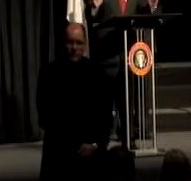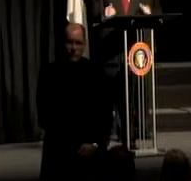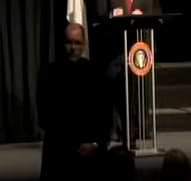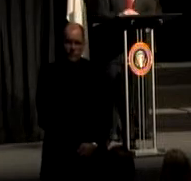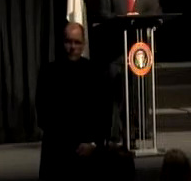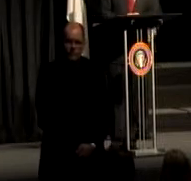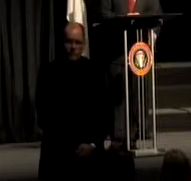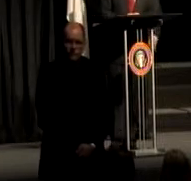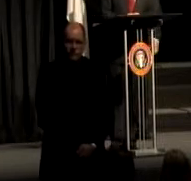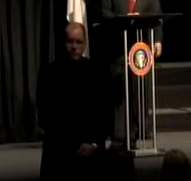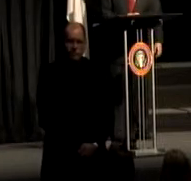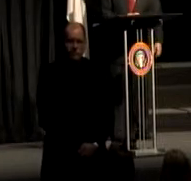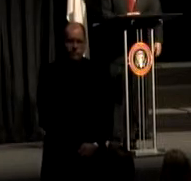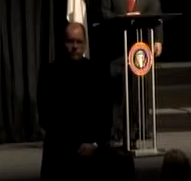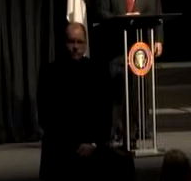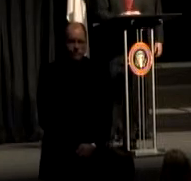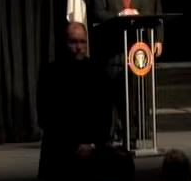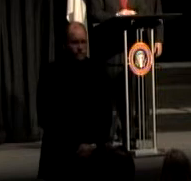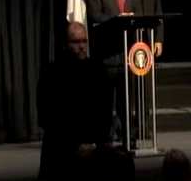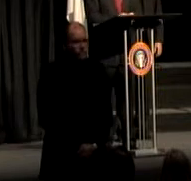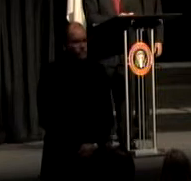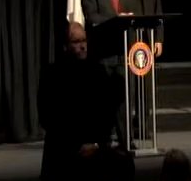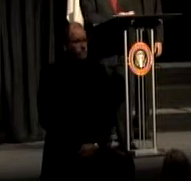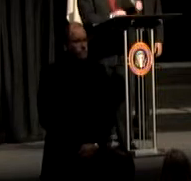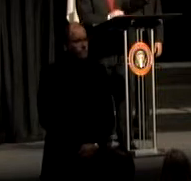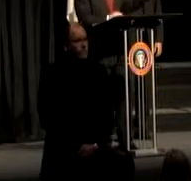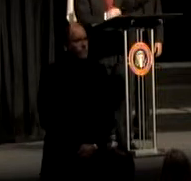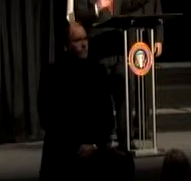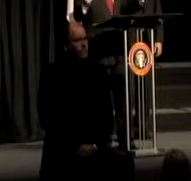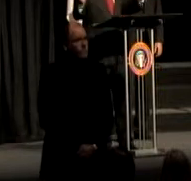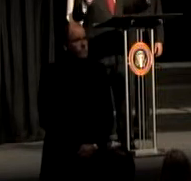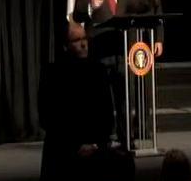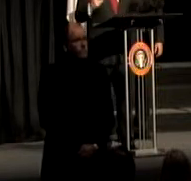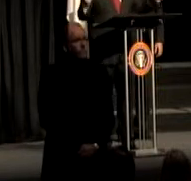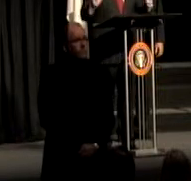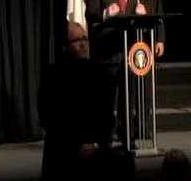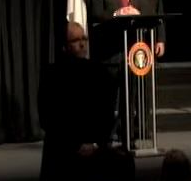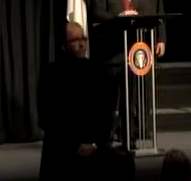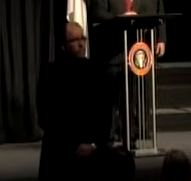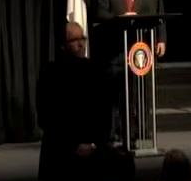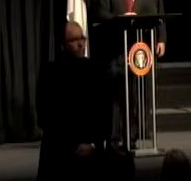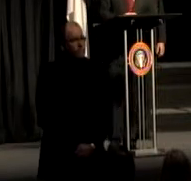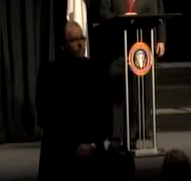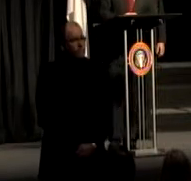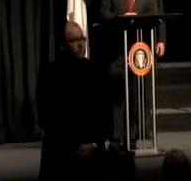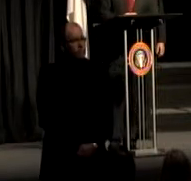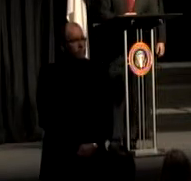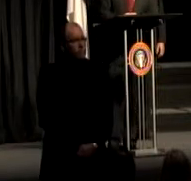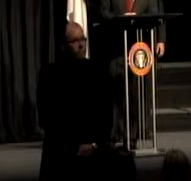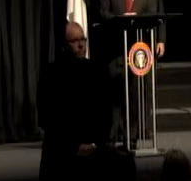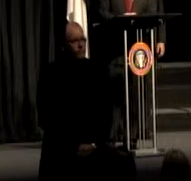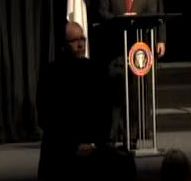a diverse people just like our country we have many different facets of our church